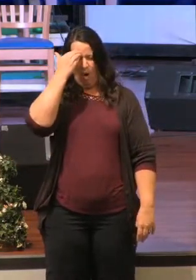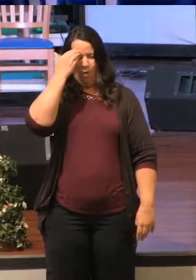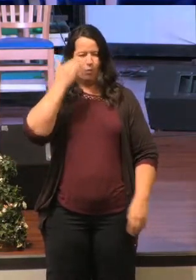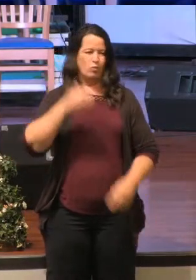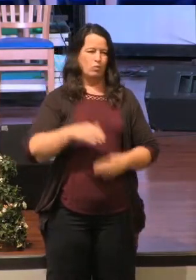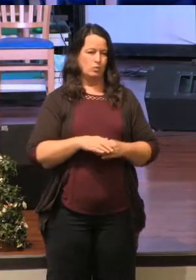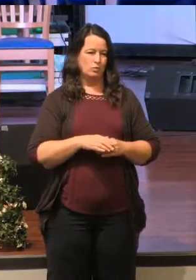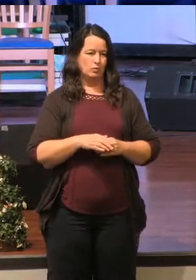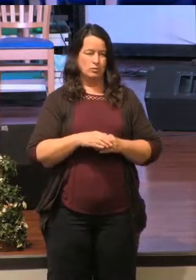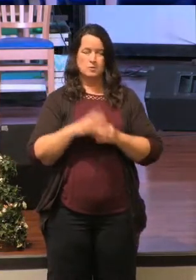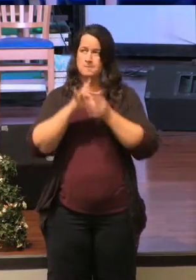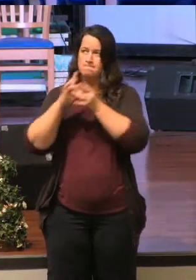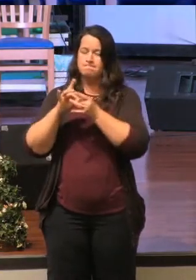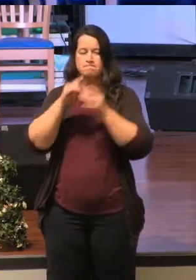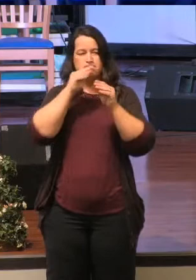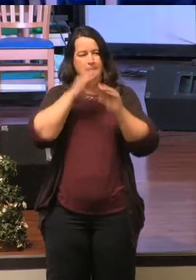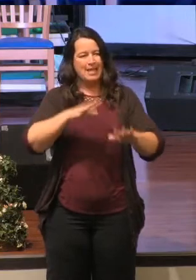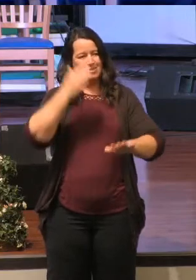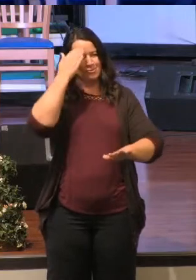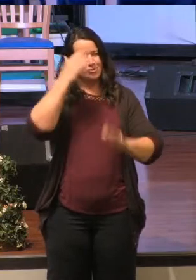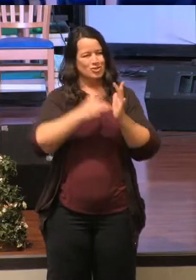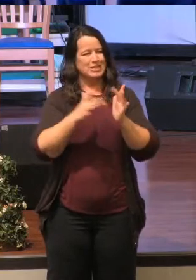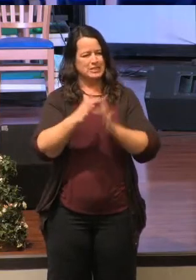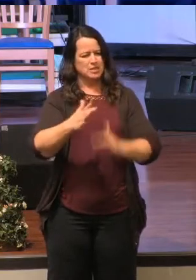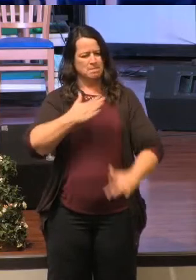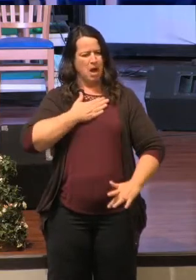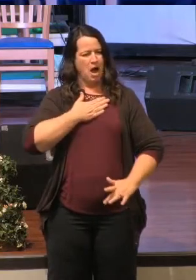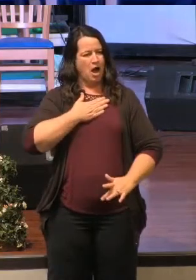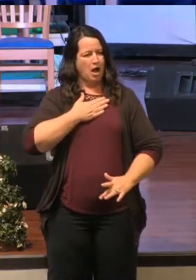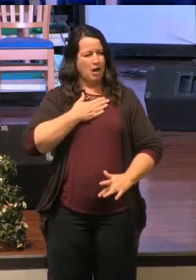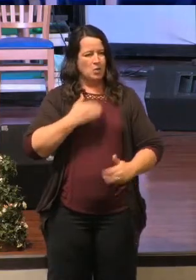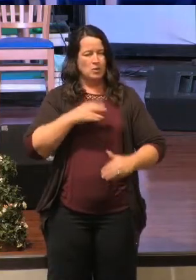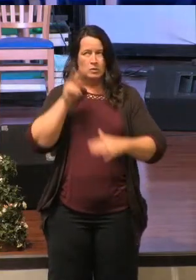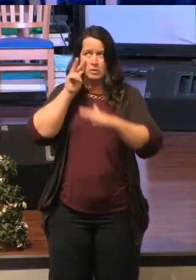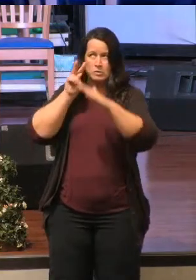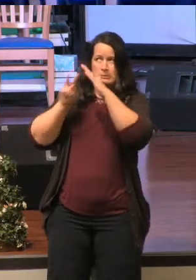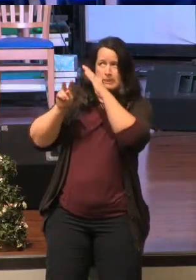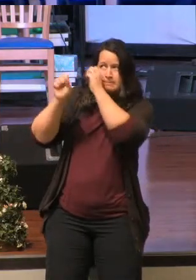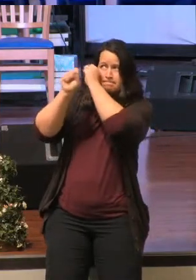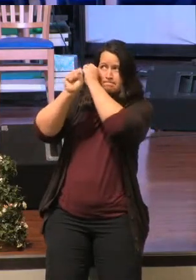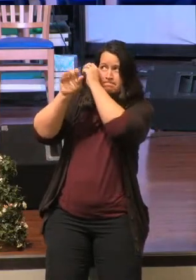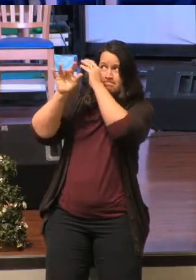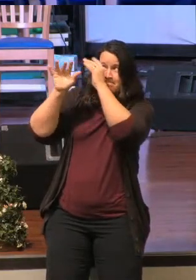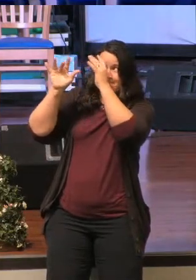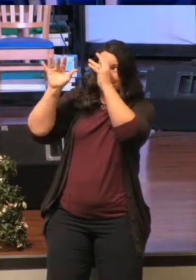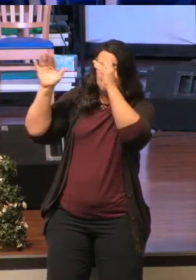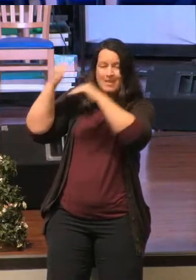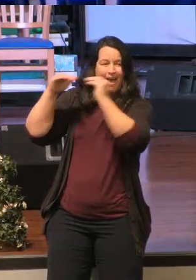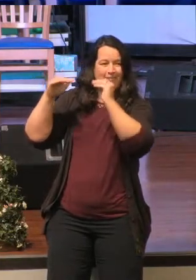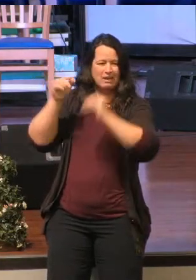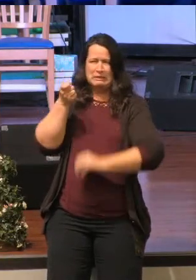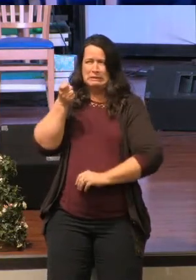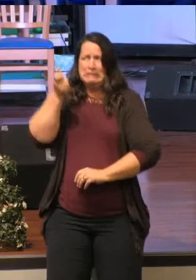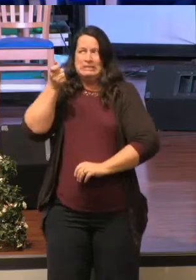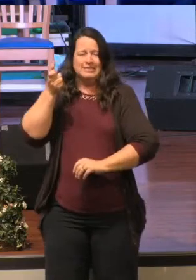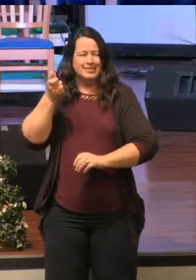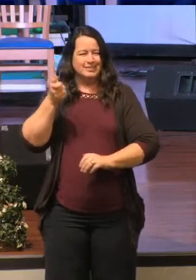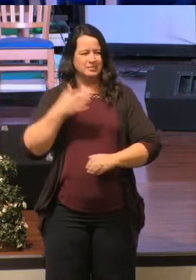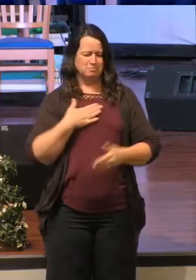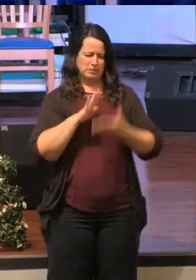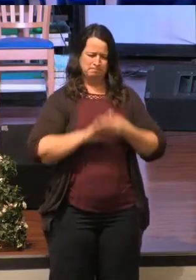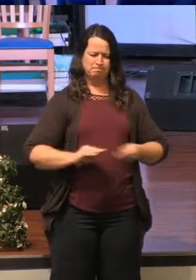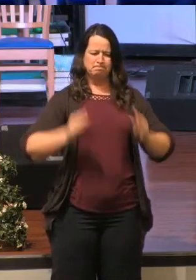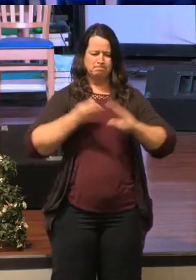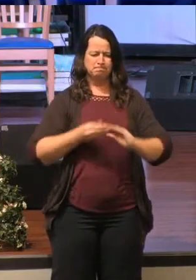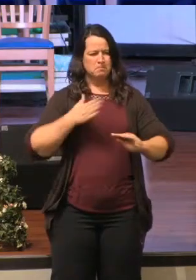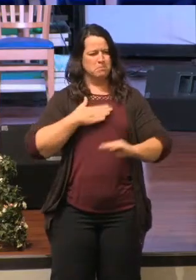Him. Blessed assurance. Jesus is mine. Oh, what a foretaste of glory divine. And Fanny Crosby said, this is my story. I'm sticking